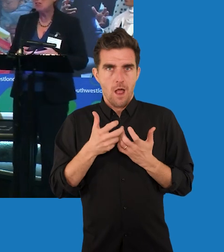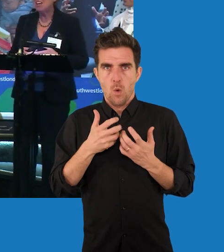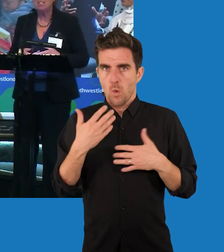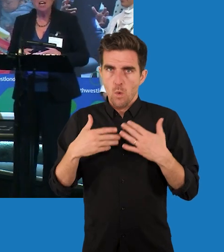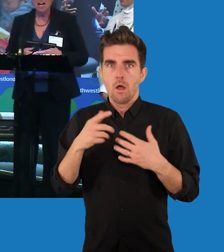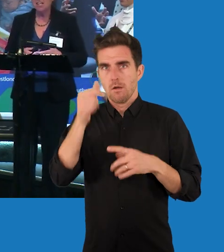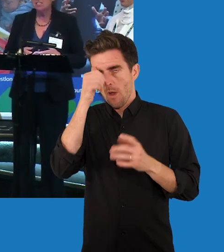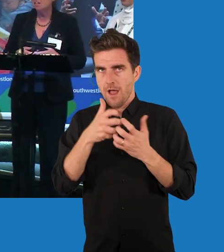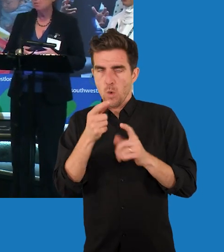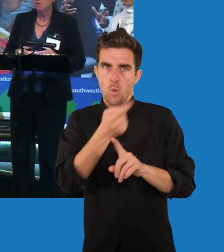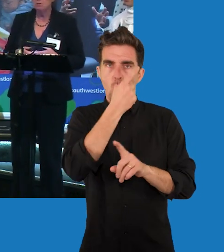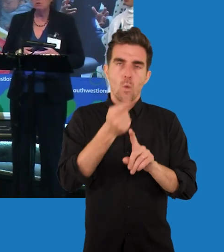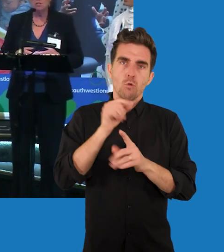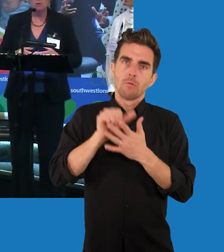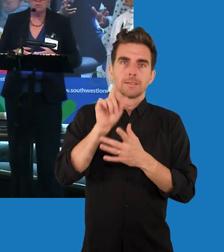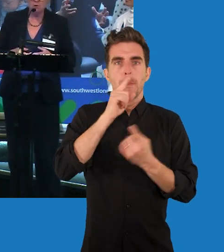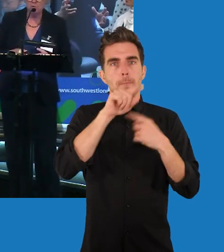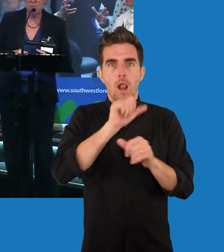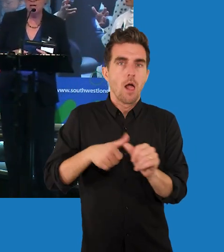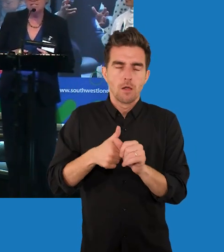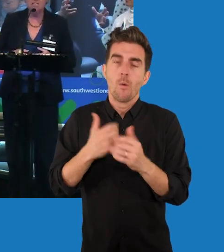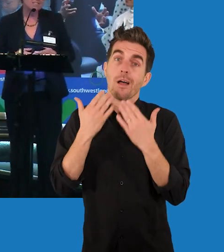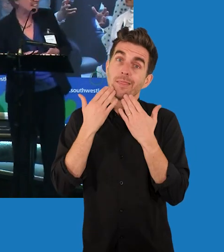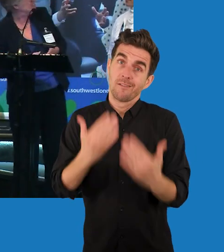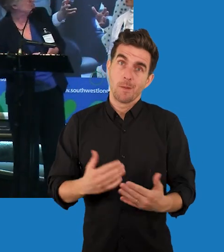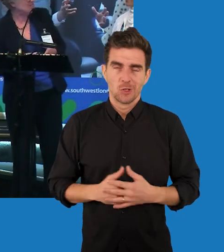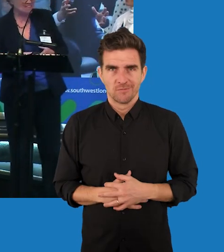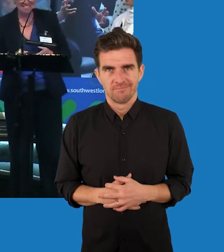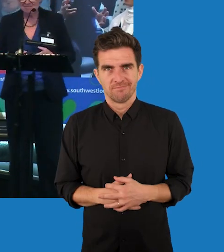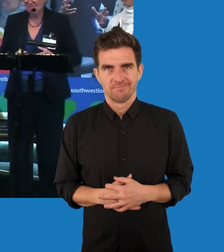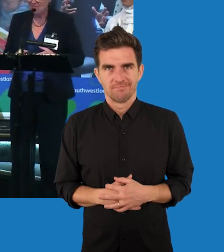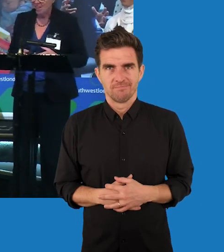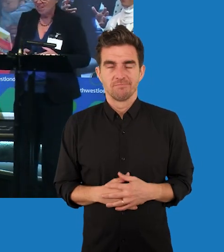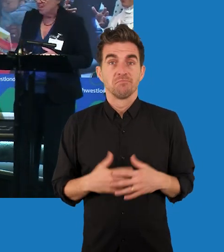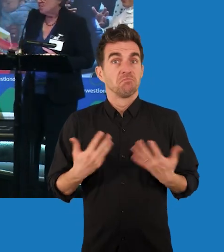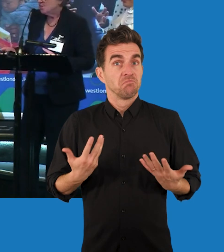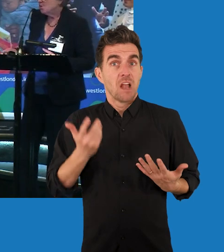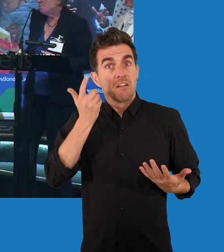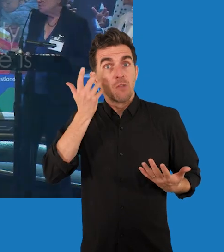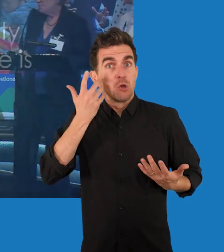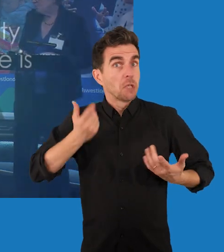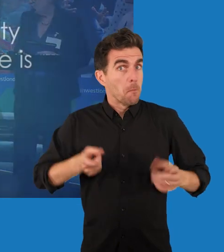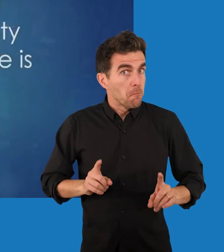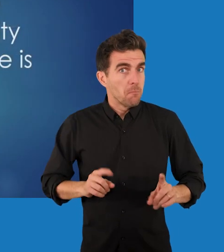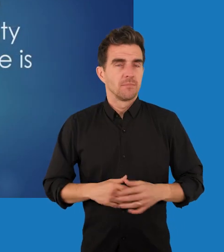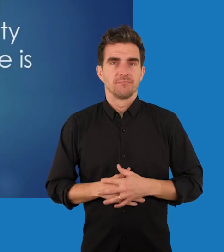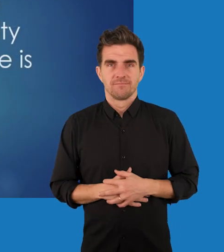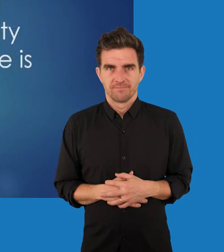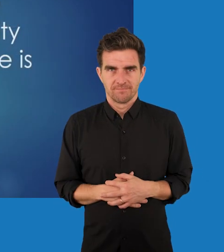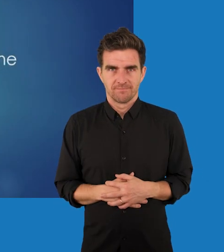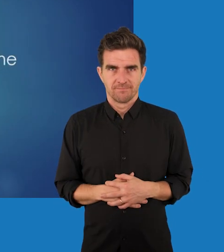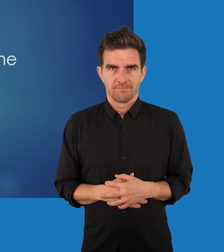spot things and to signpost them onto the most appropriate places. Thank you so much. So what of the future?